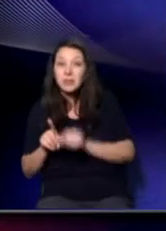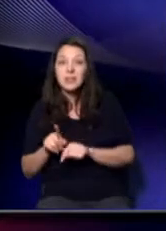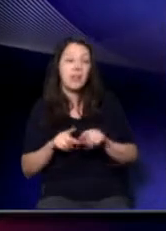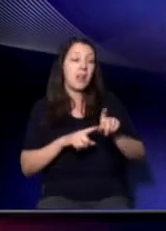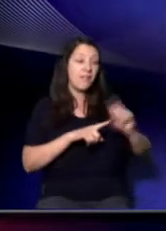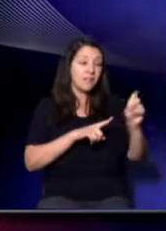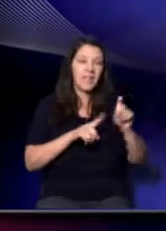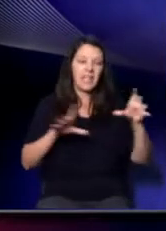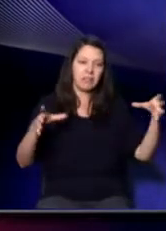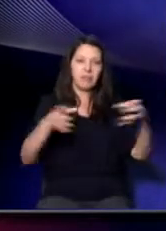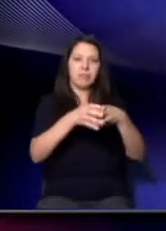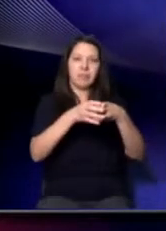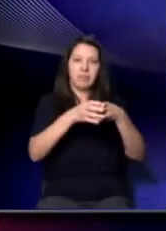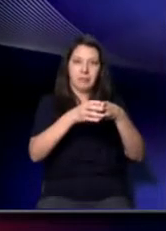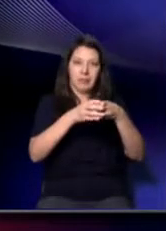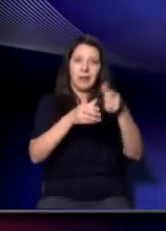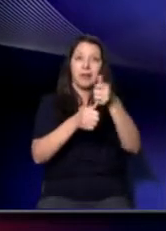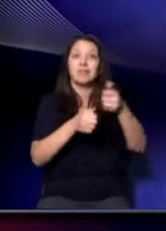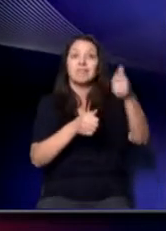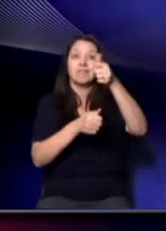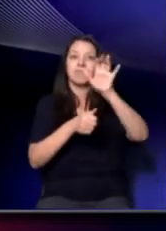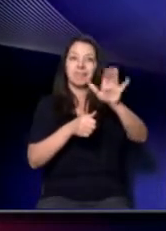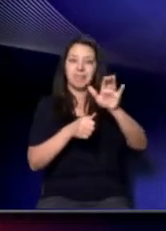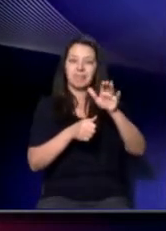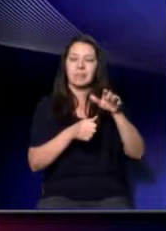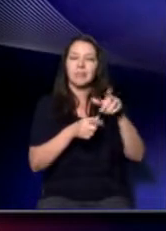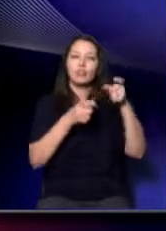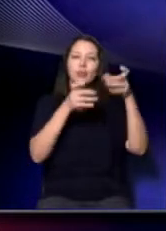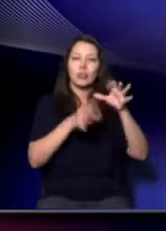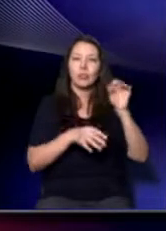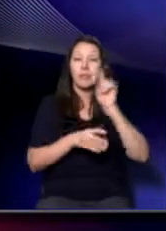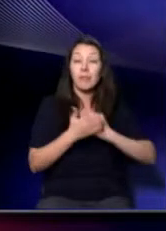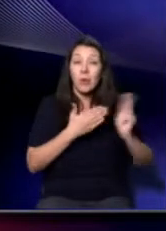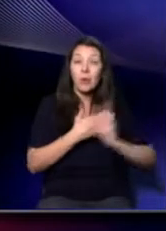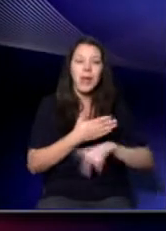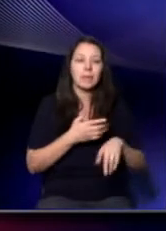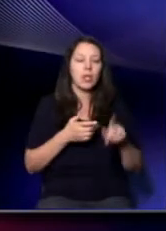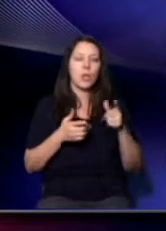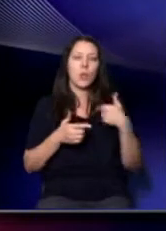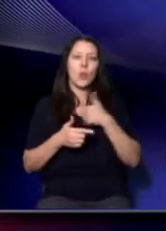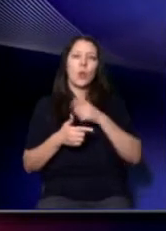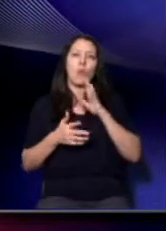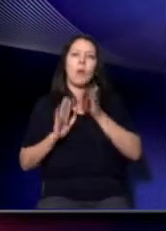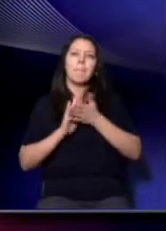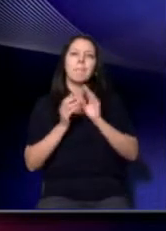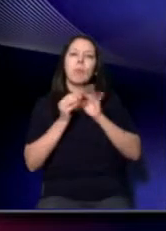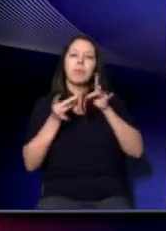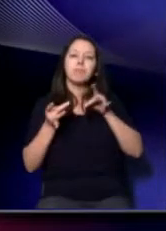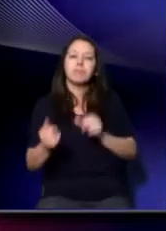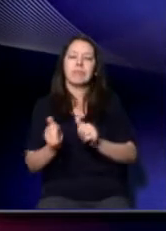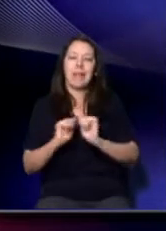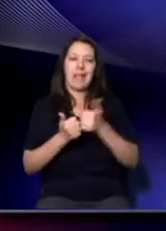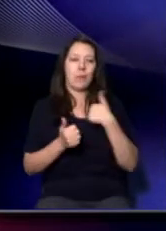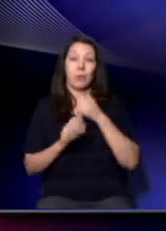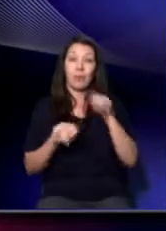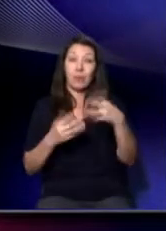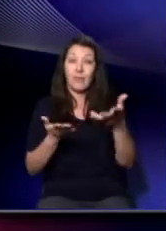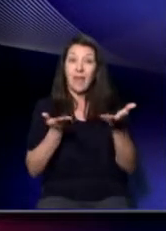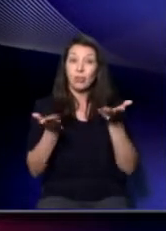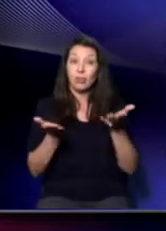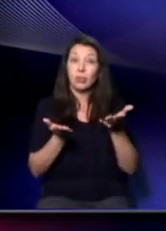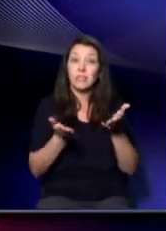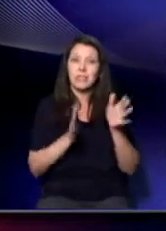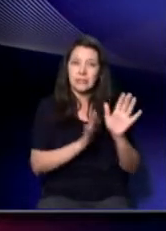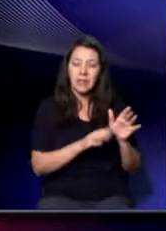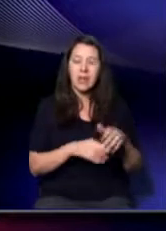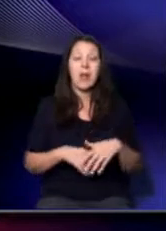to get them to work together and become more efficient about how we provide services. And we have right